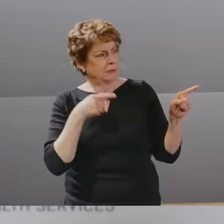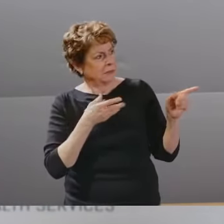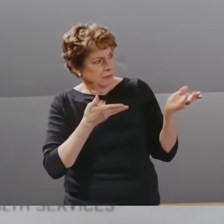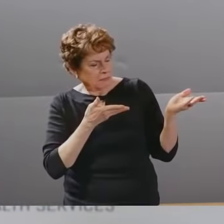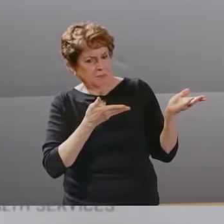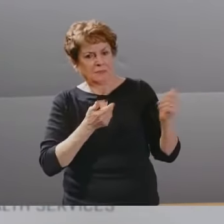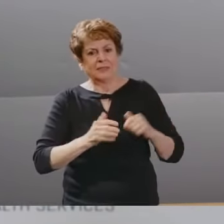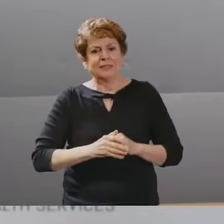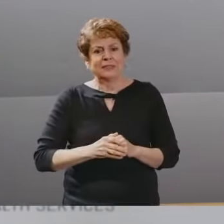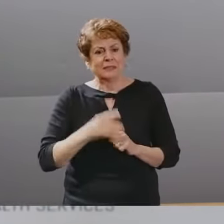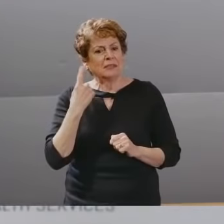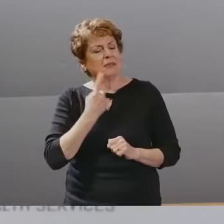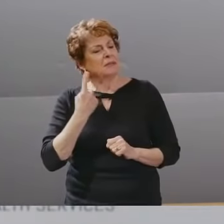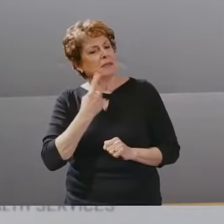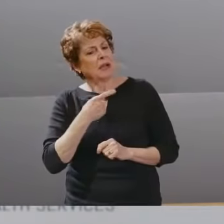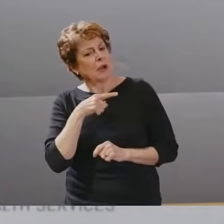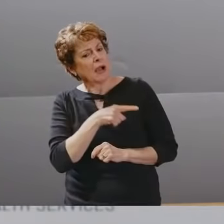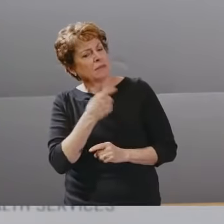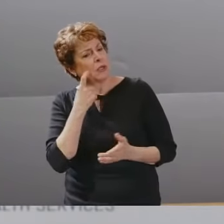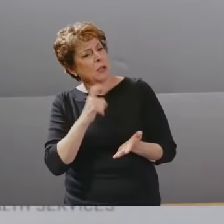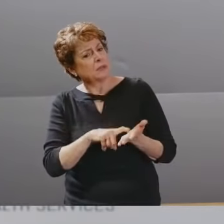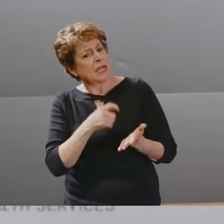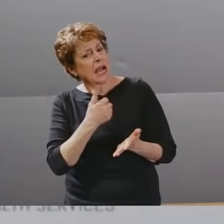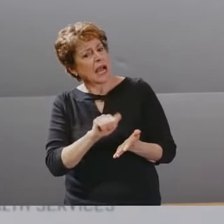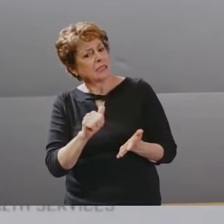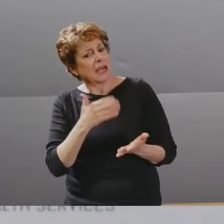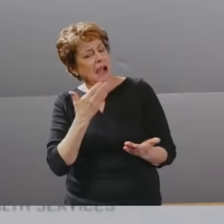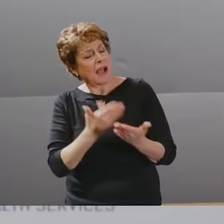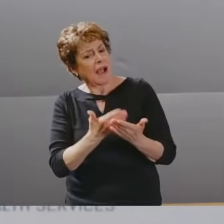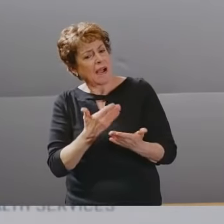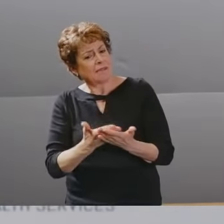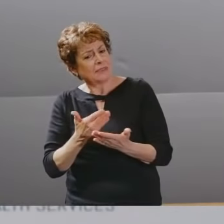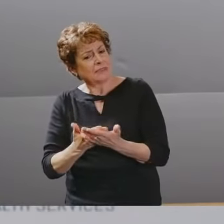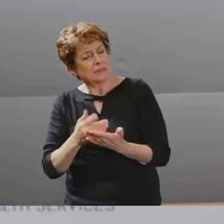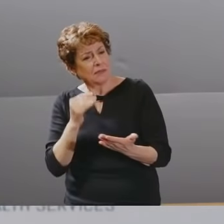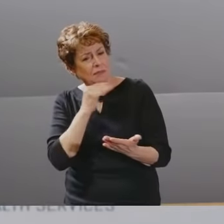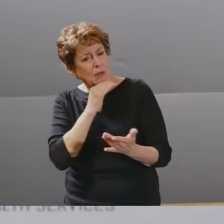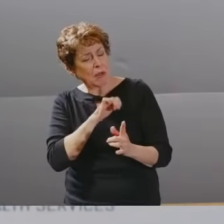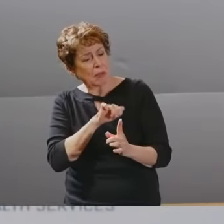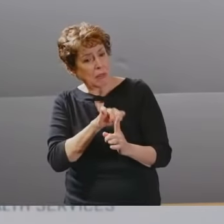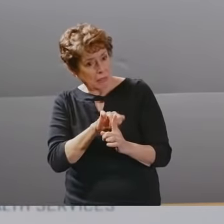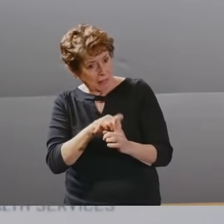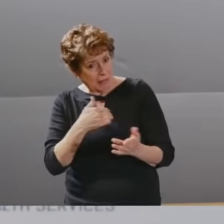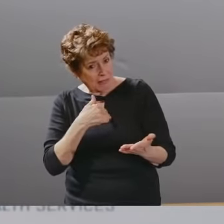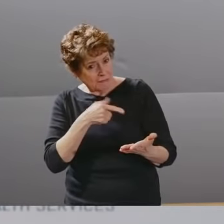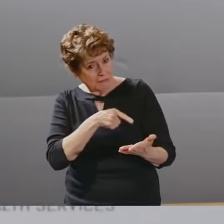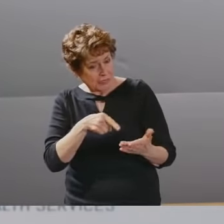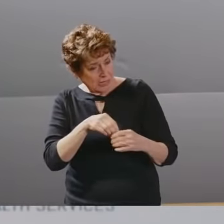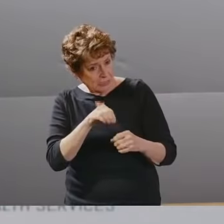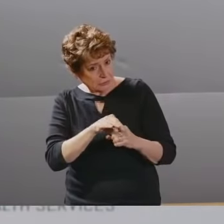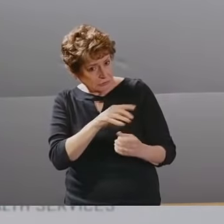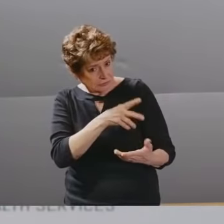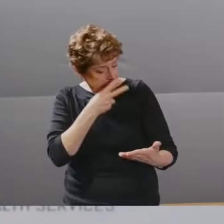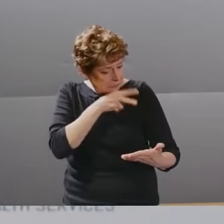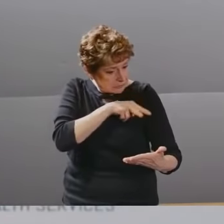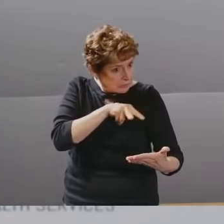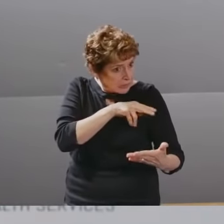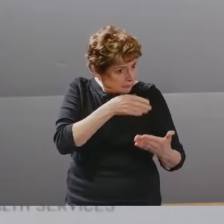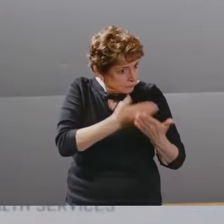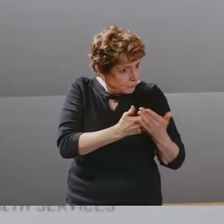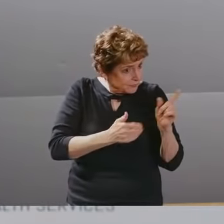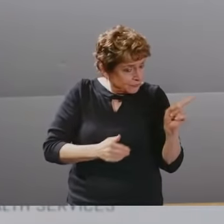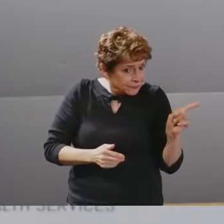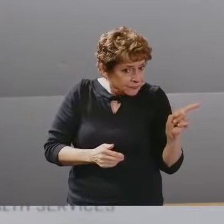evidence in Arizona of fraud or deceit in the election? What I said on this is there